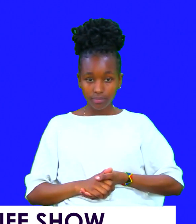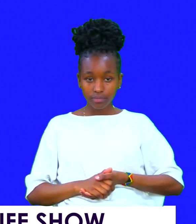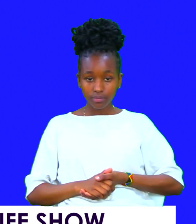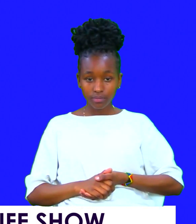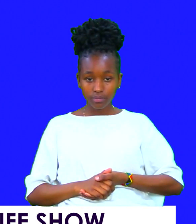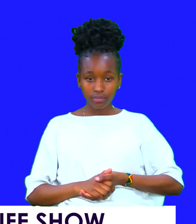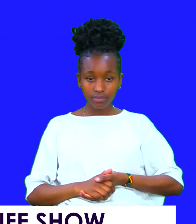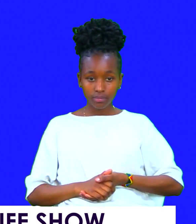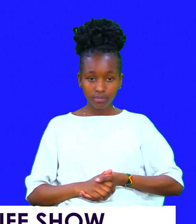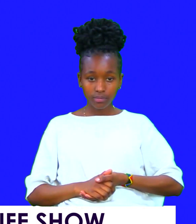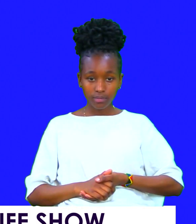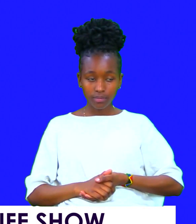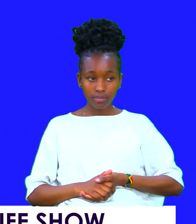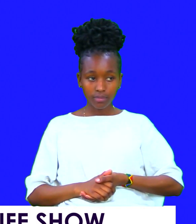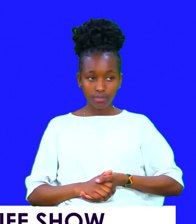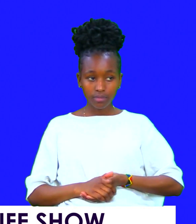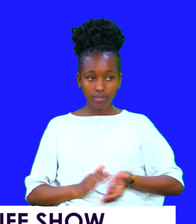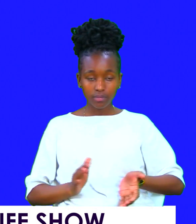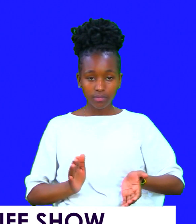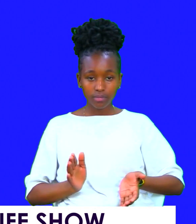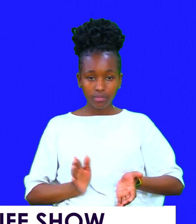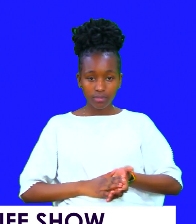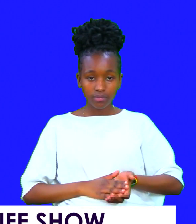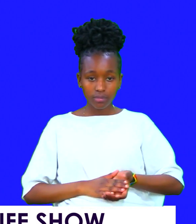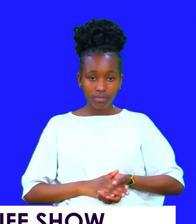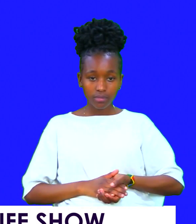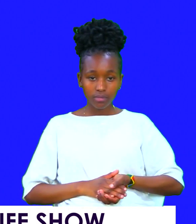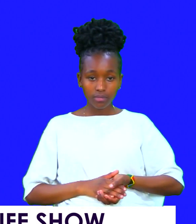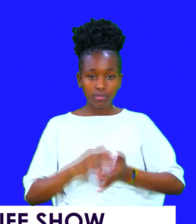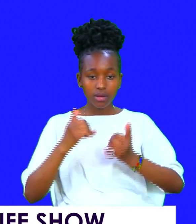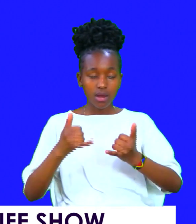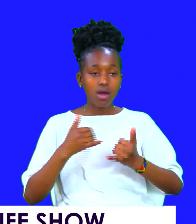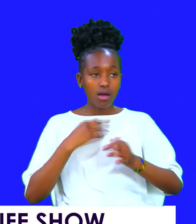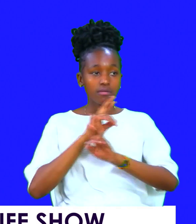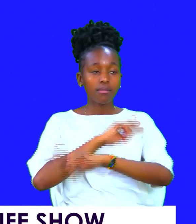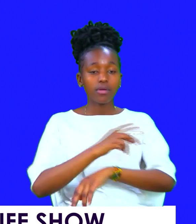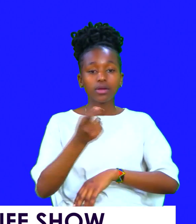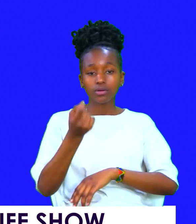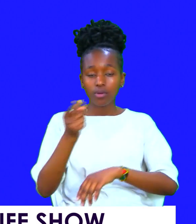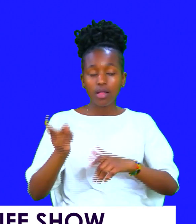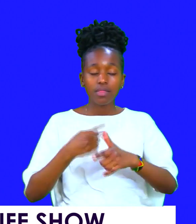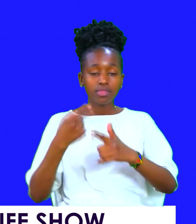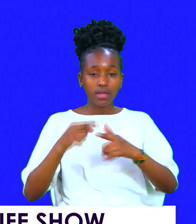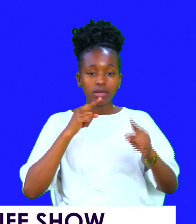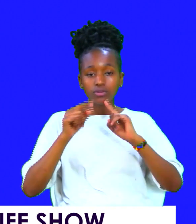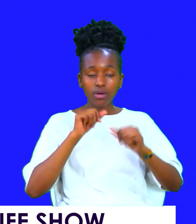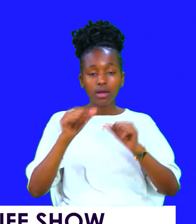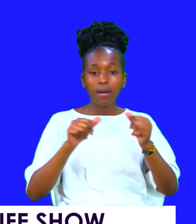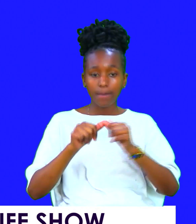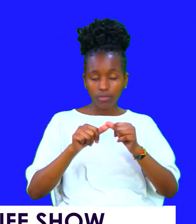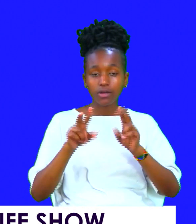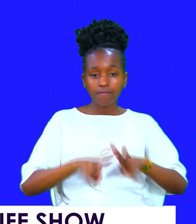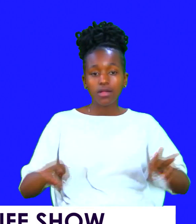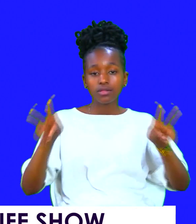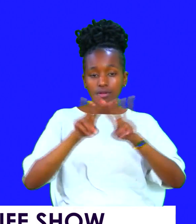You know, I need to talk to you about your nation. And that's why I need to go for a break and come to tell you the value of your nation, your